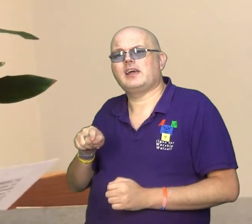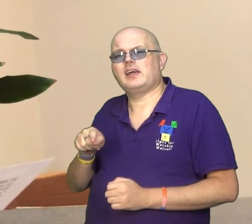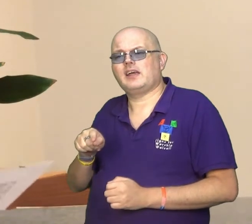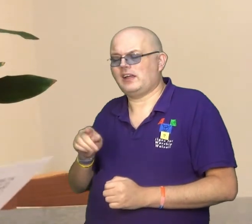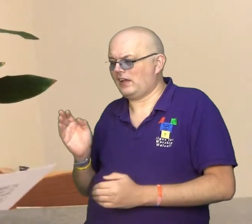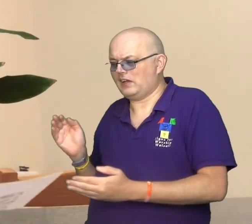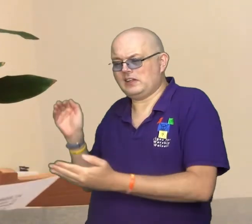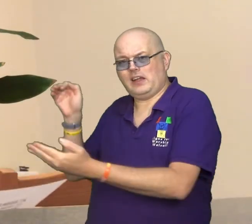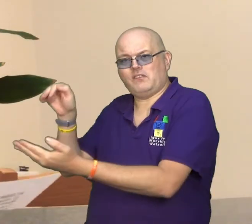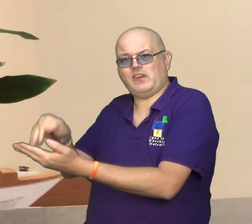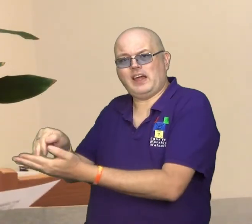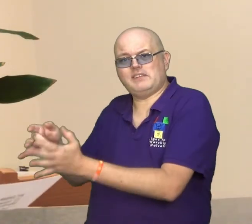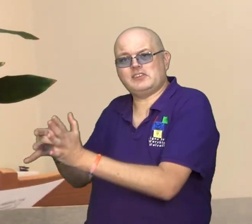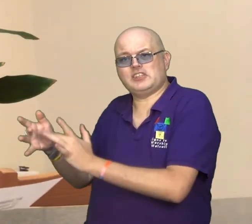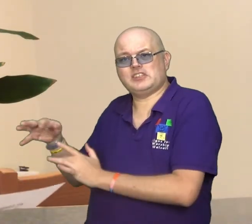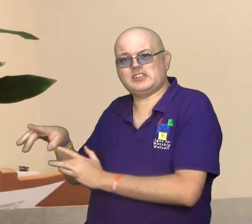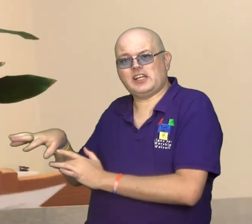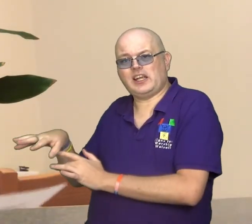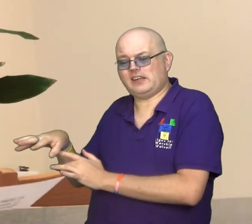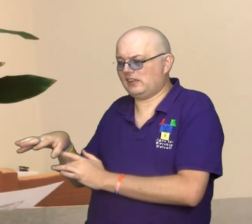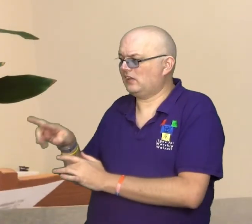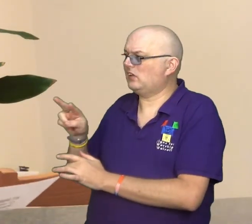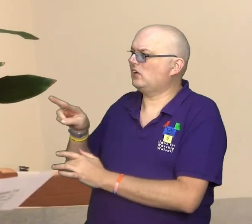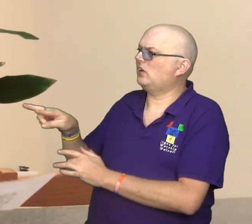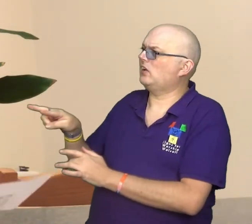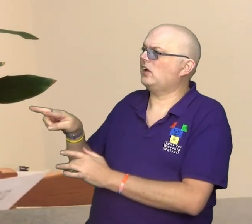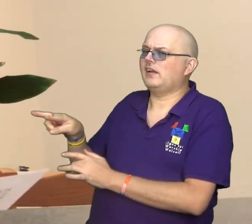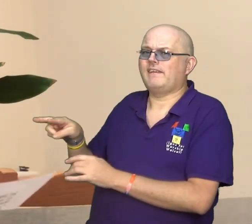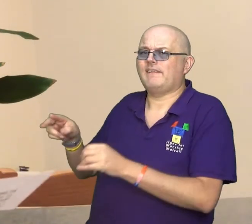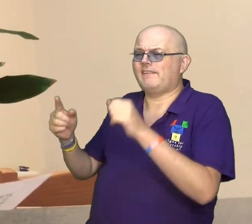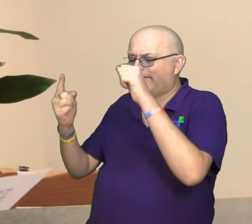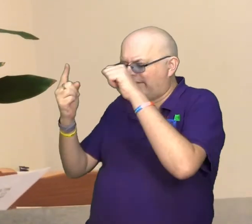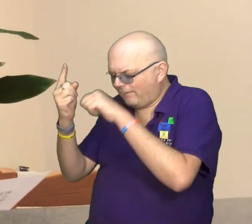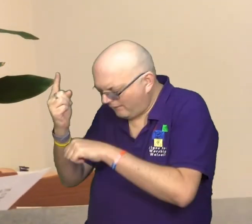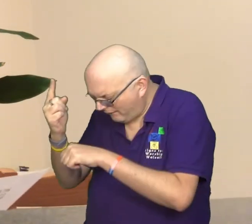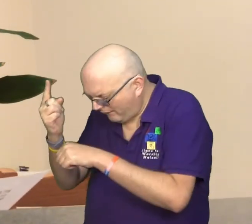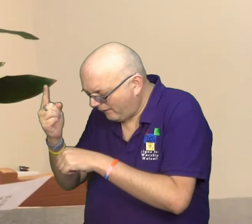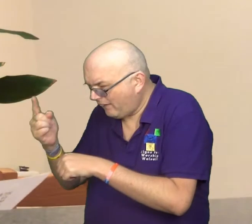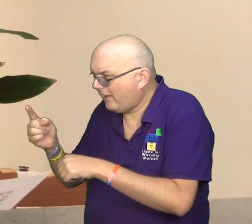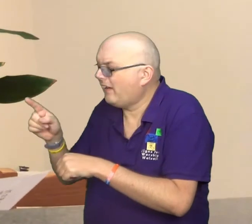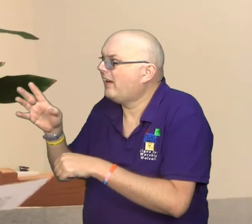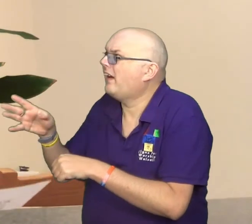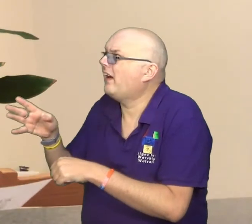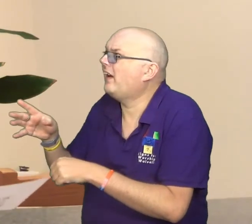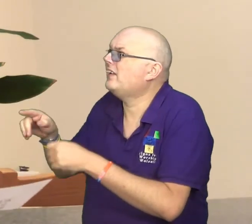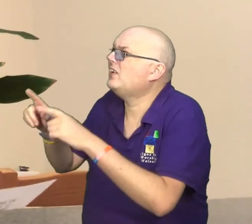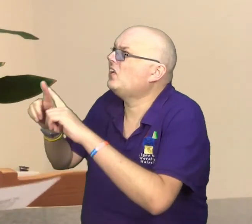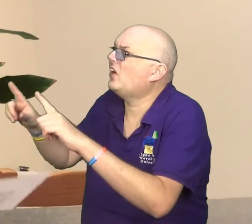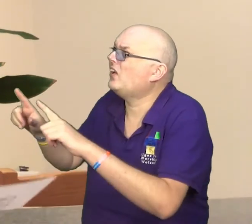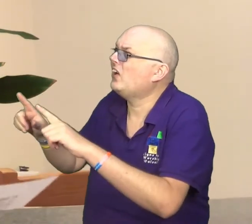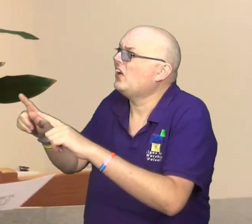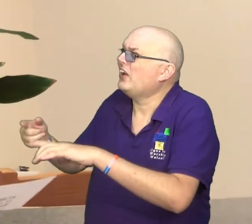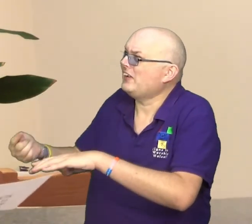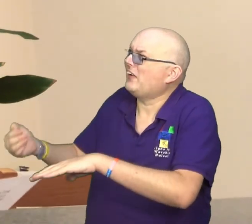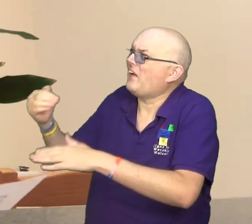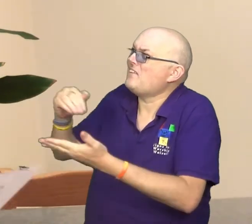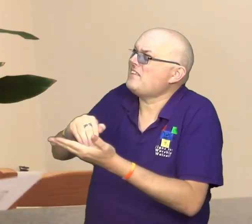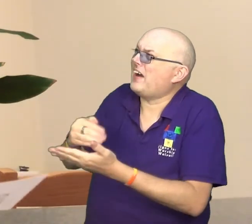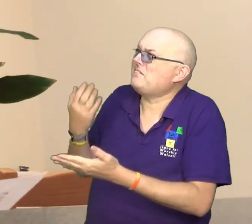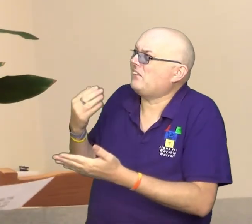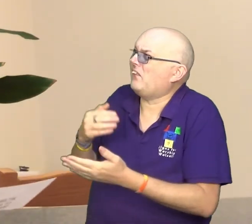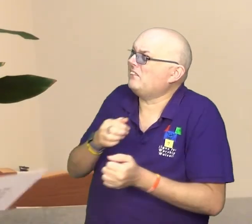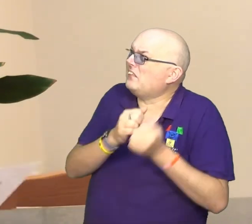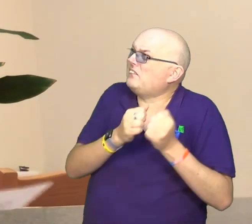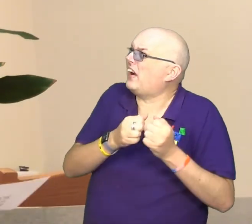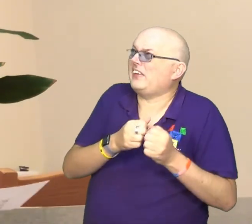When Mary reached the place where Jesus was and saw him, she fell at his feet and said, "Lord, if you had been